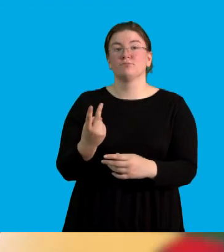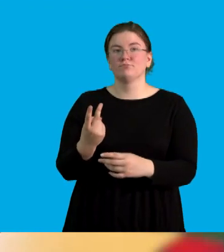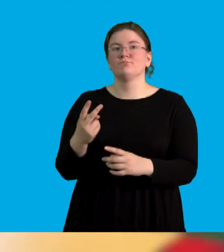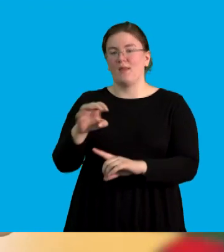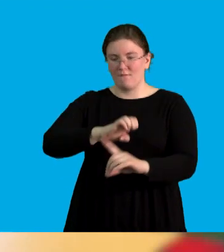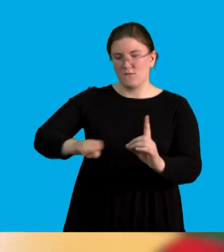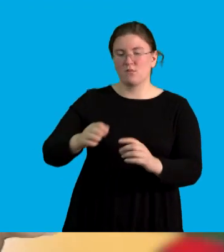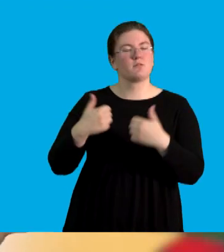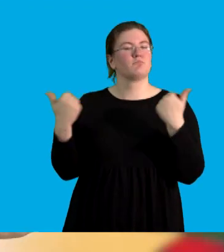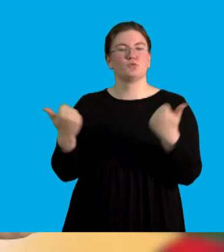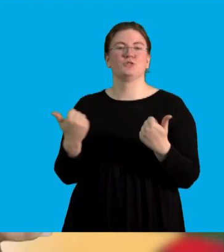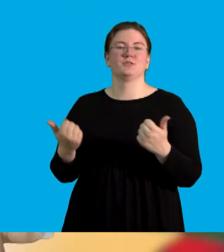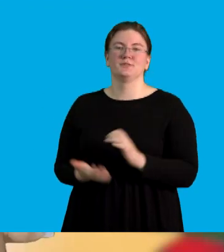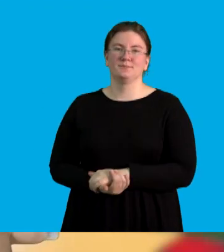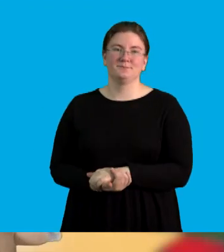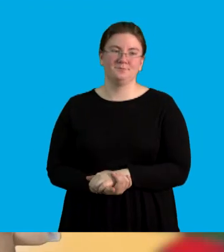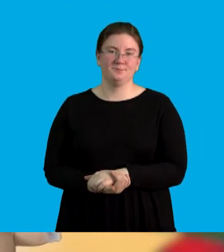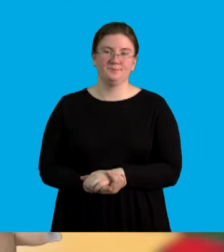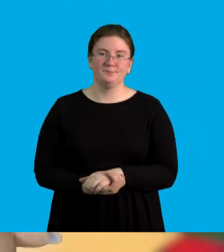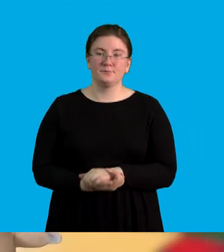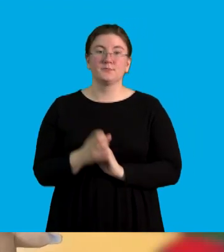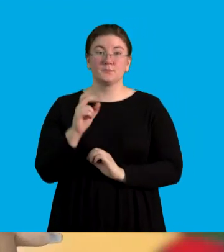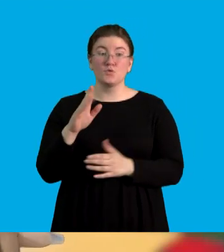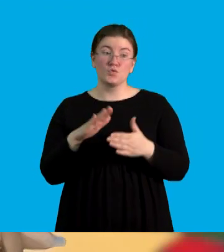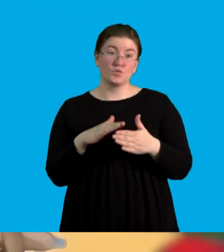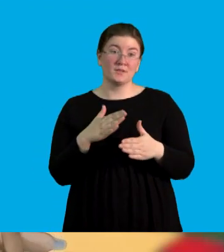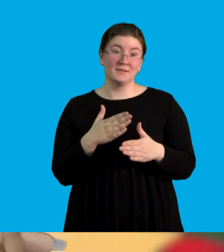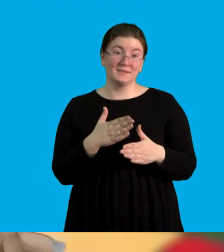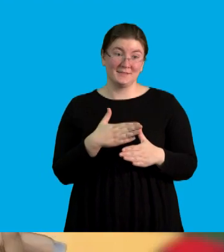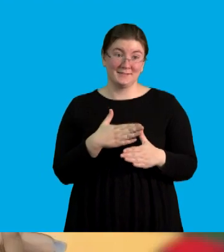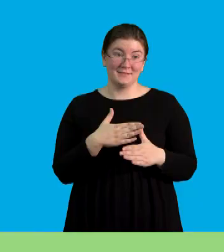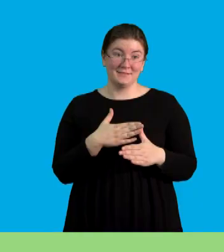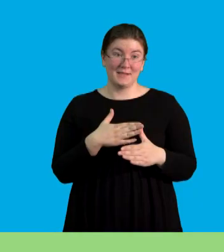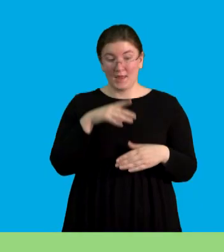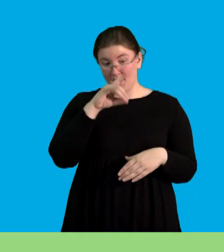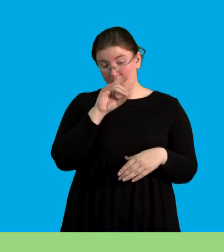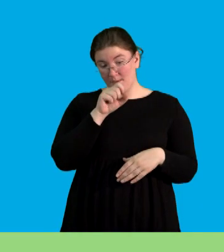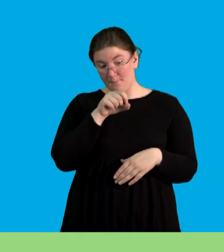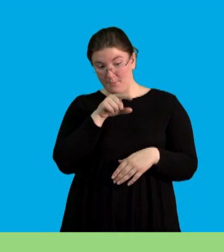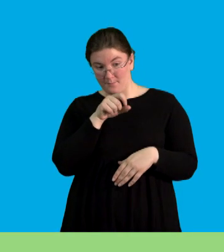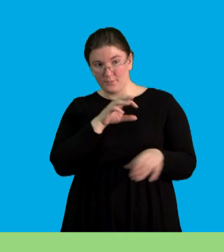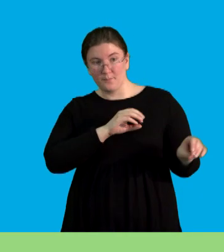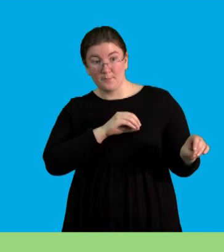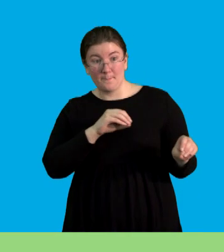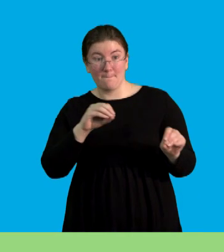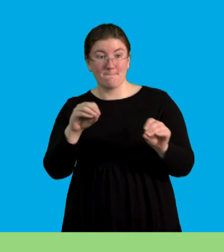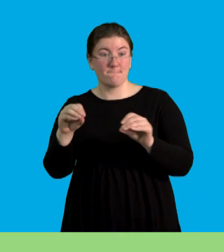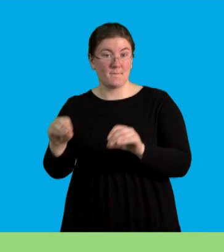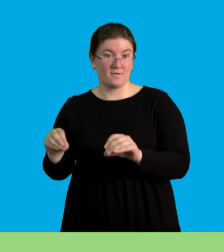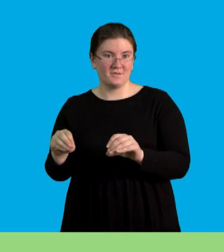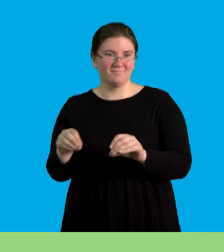also have favorable conditions. Okay, reasons for the wildebeest